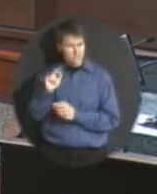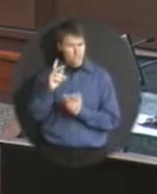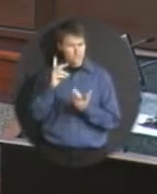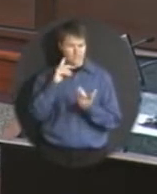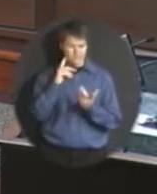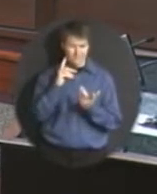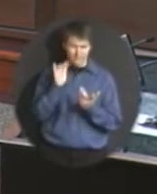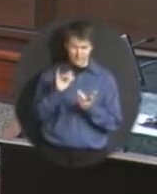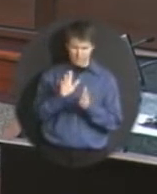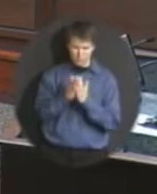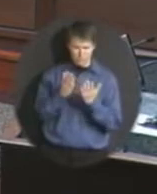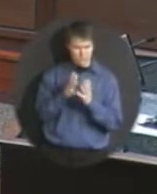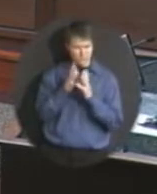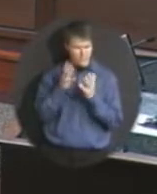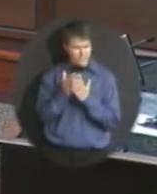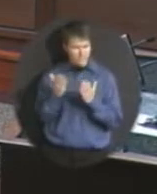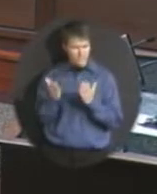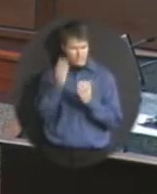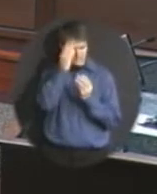not